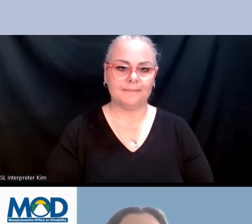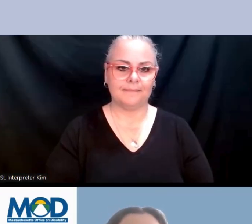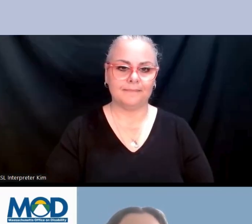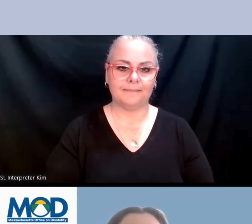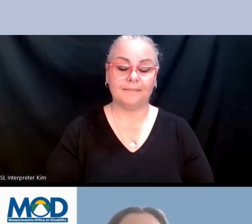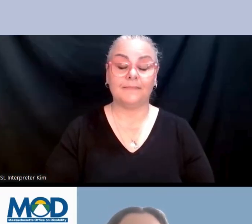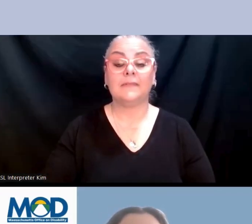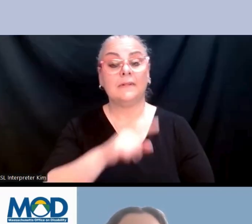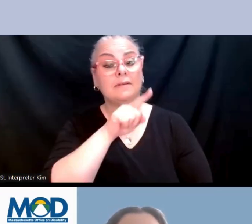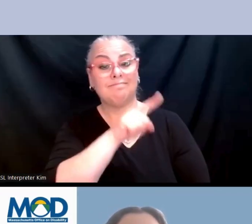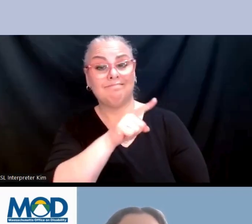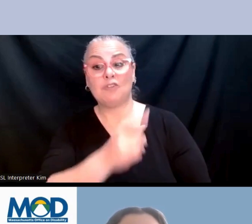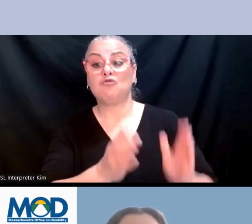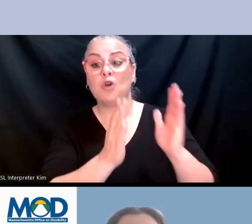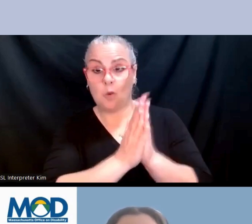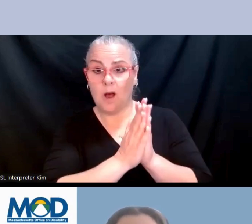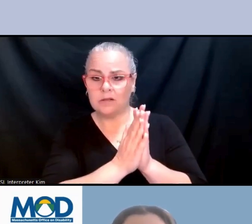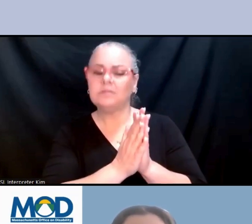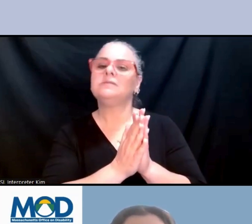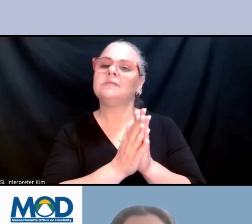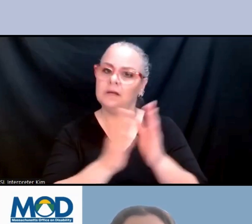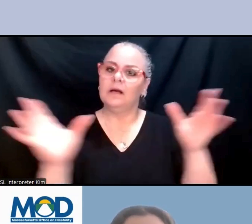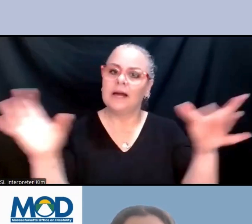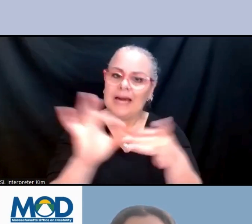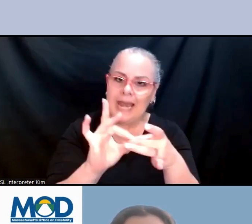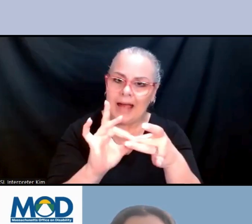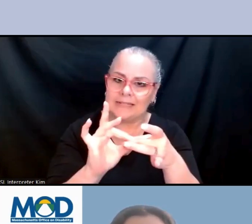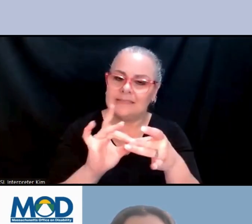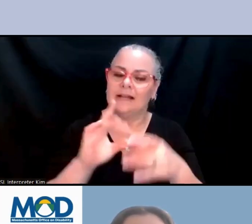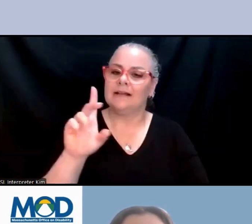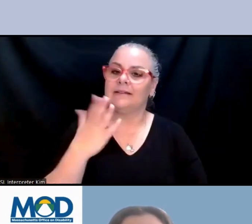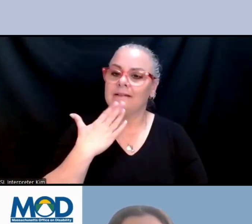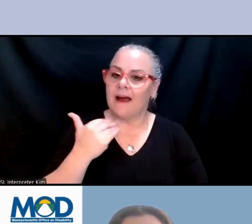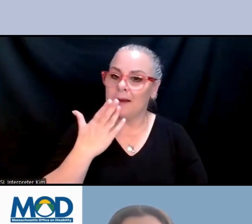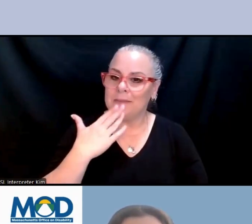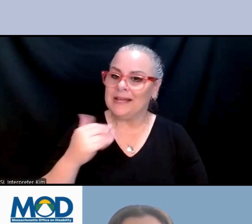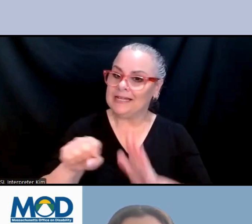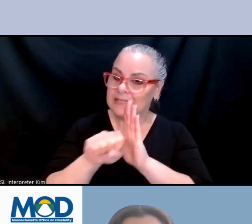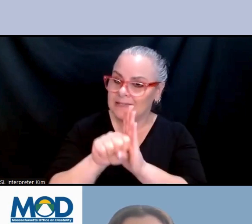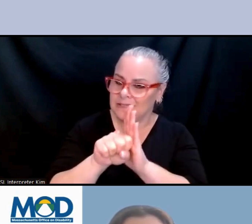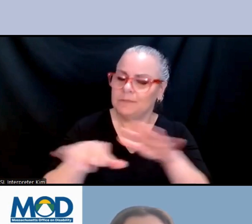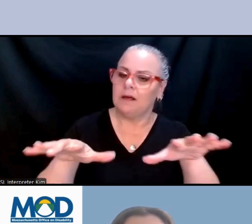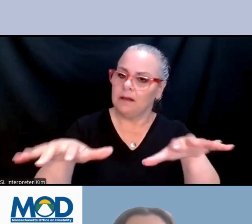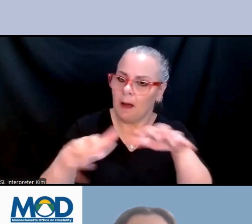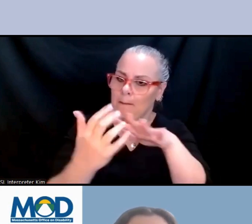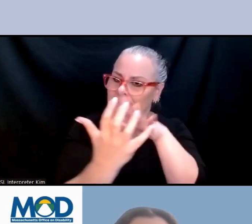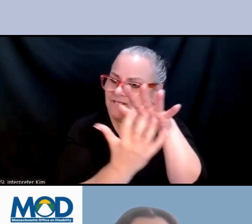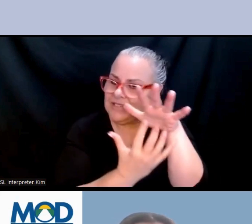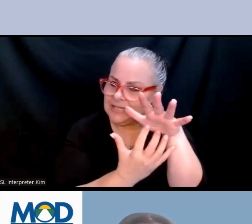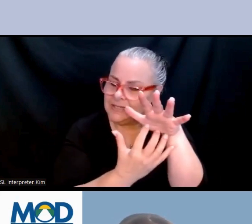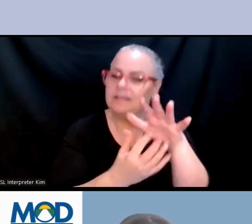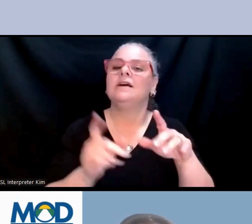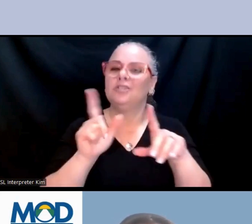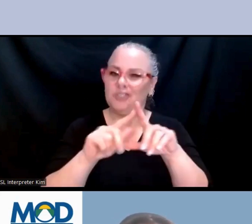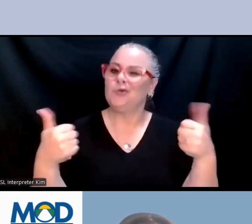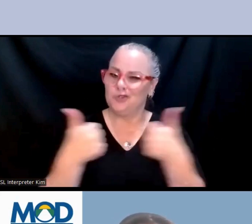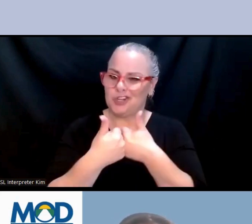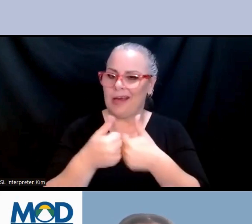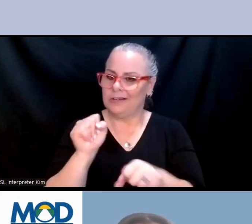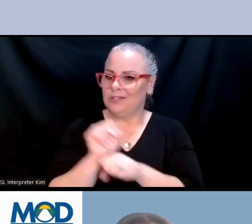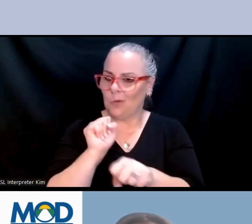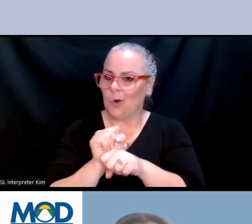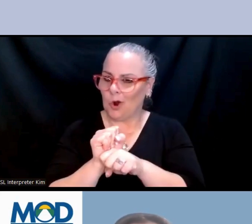James's request successfully links his diabetes-related symptoms, numbness in his feet, to the challenge he's having at